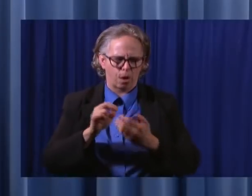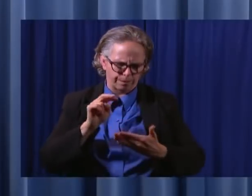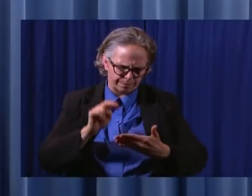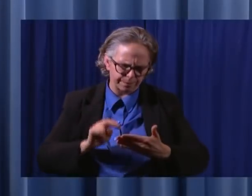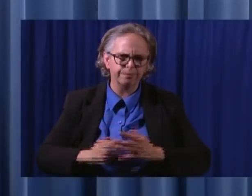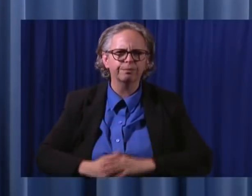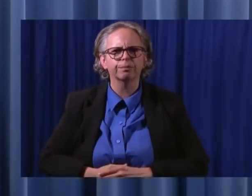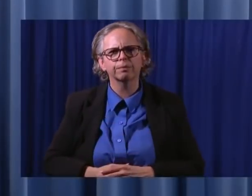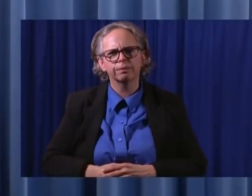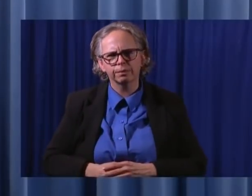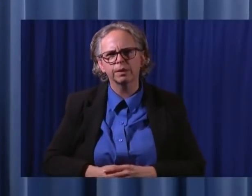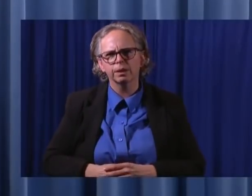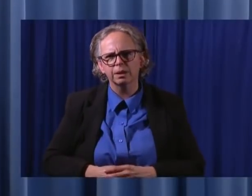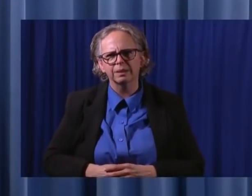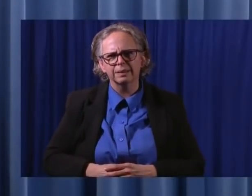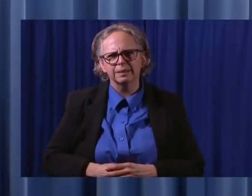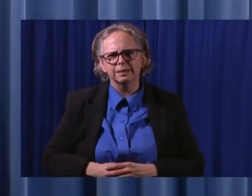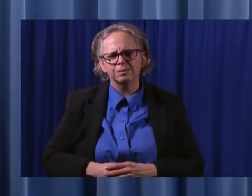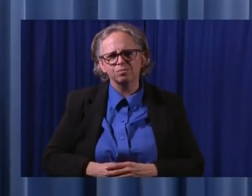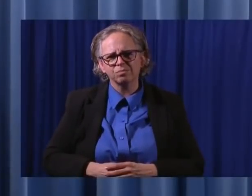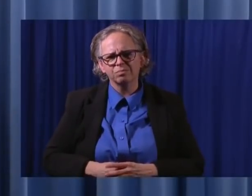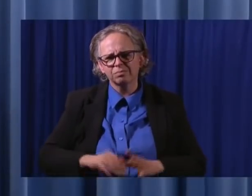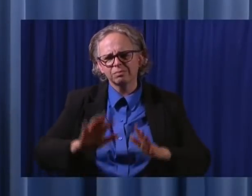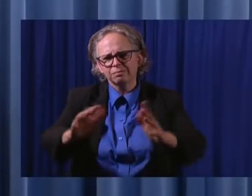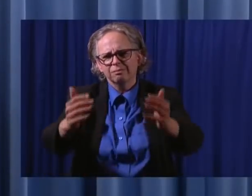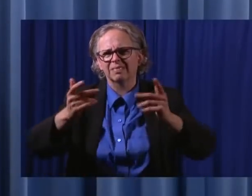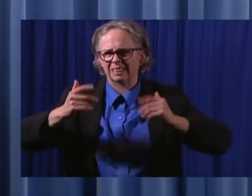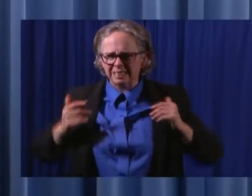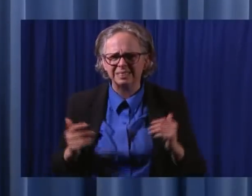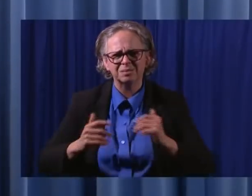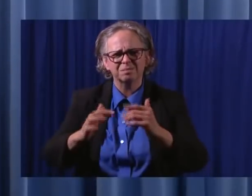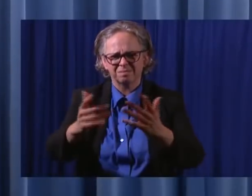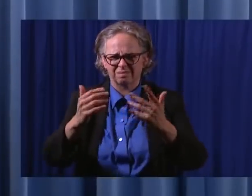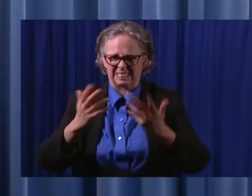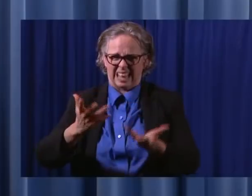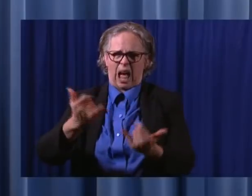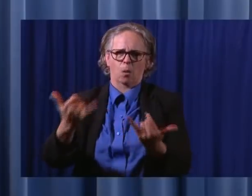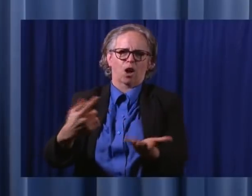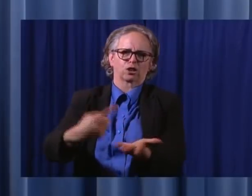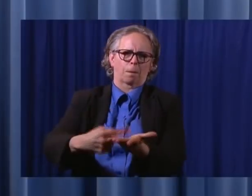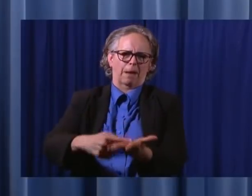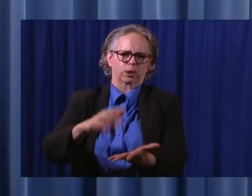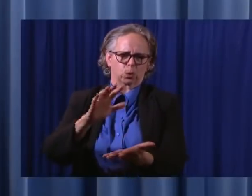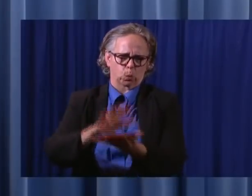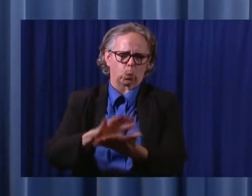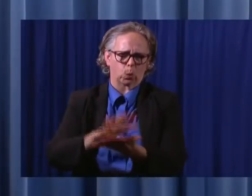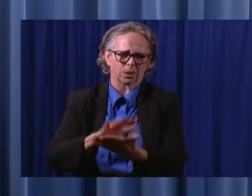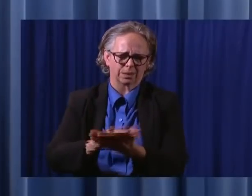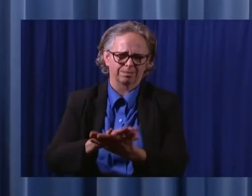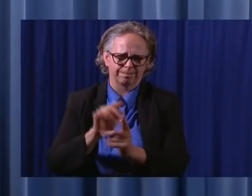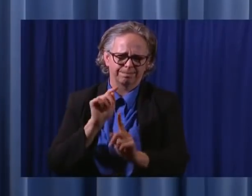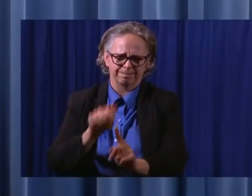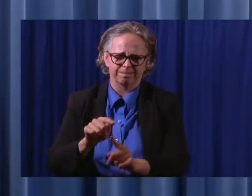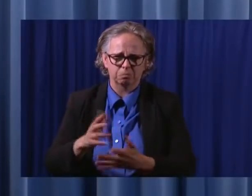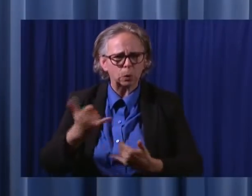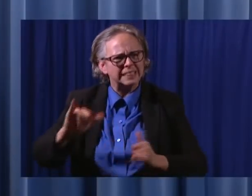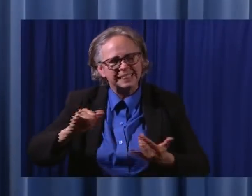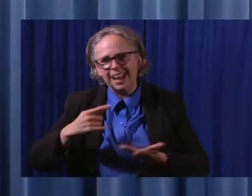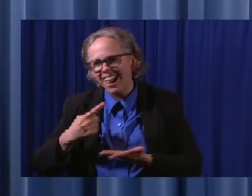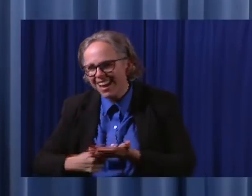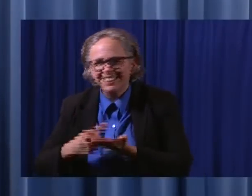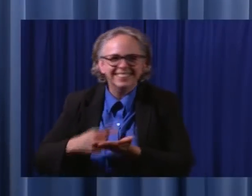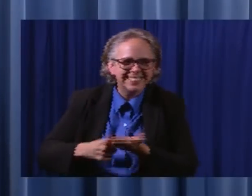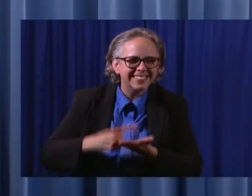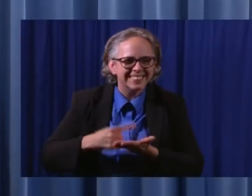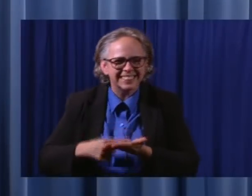We continue to work on our plans to help schools reopen, as well as plans to keep Ohioans healthy